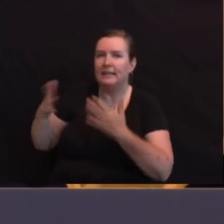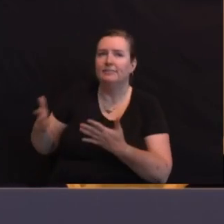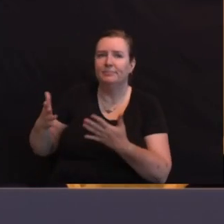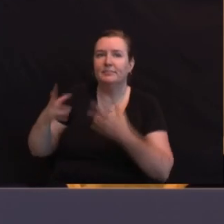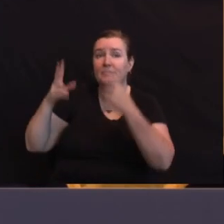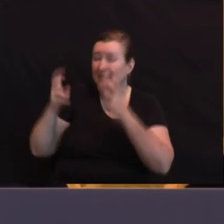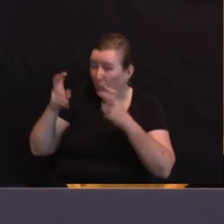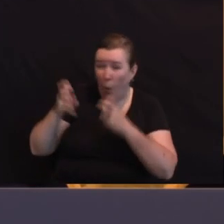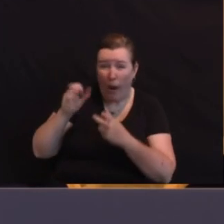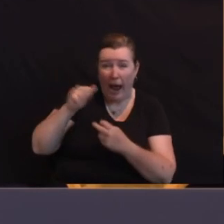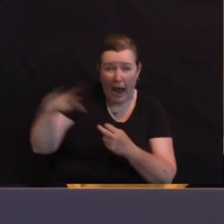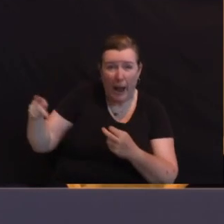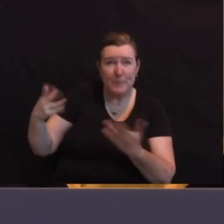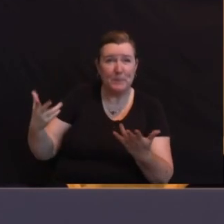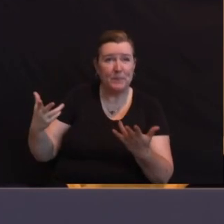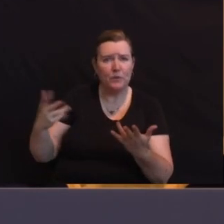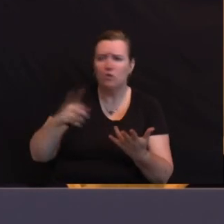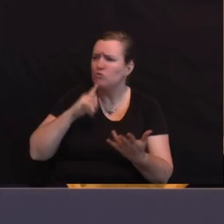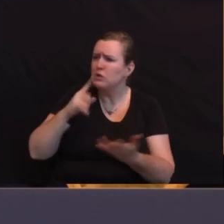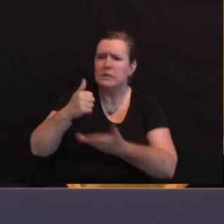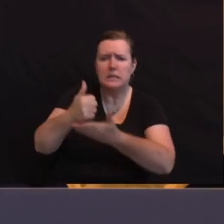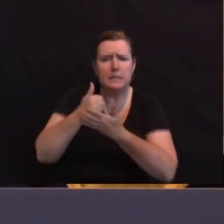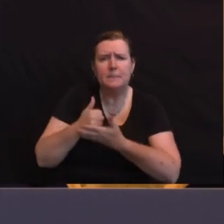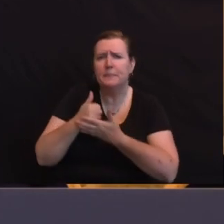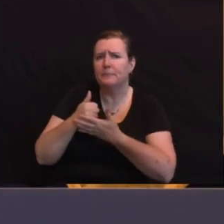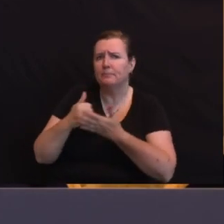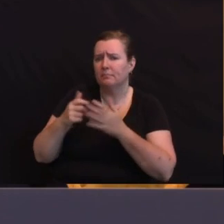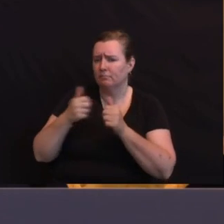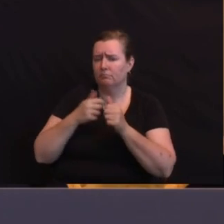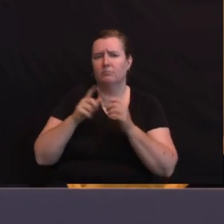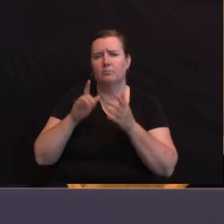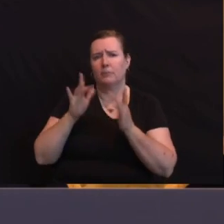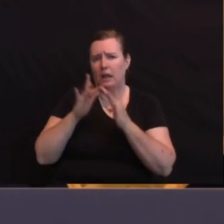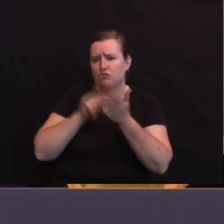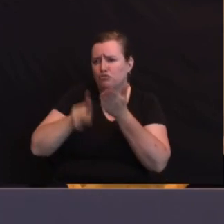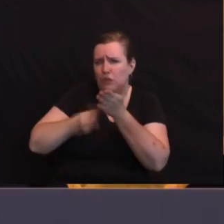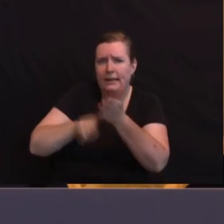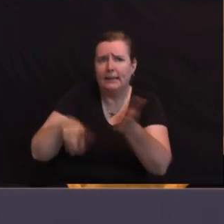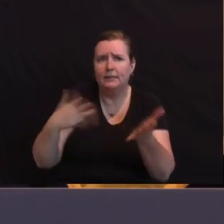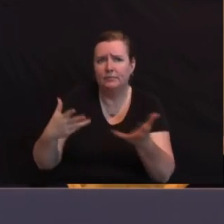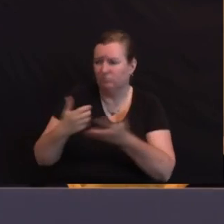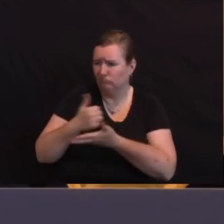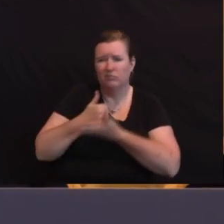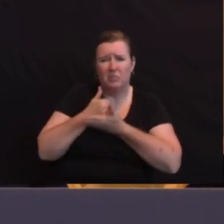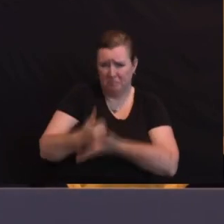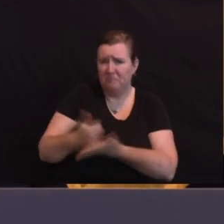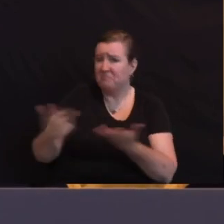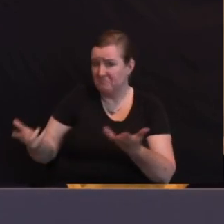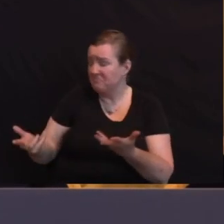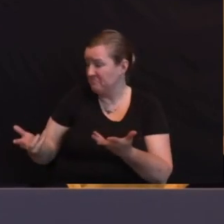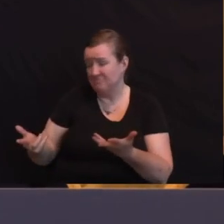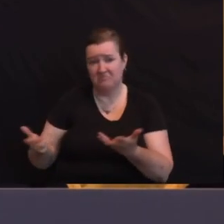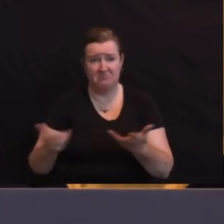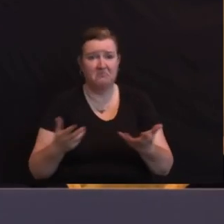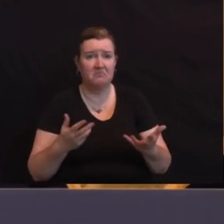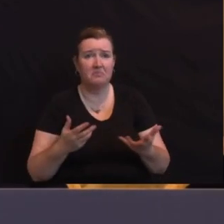of us, that would make our contact tracing life a heck of a lot easier. Yes, it would. And that would aid and abet directly our ability